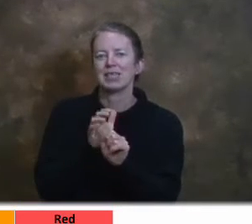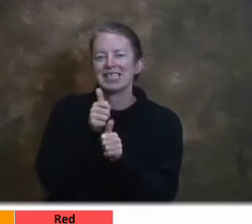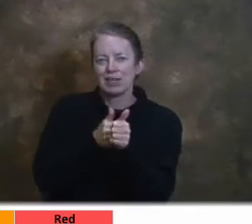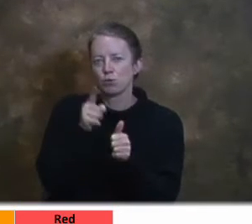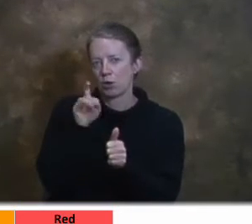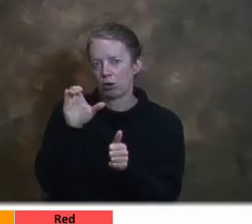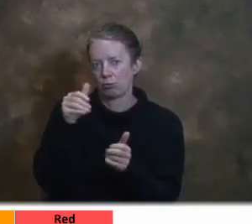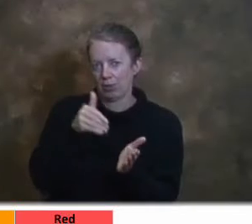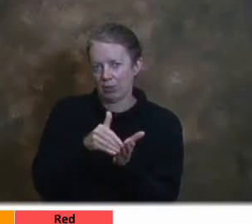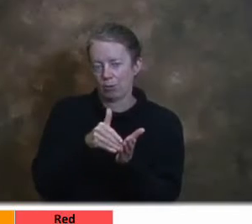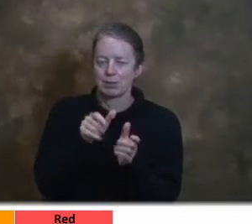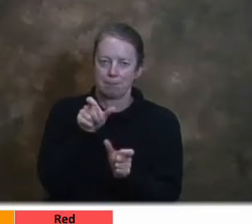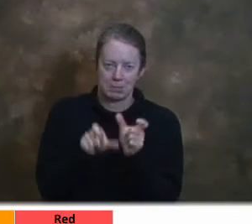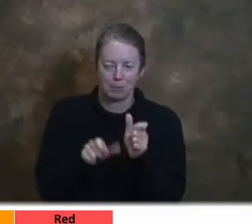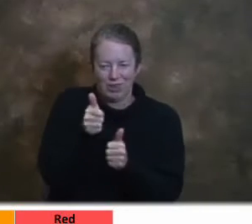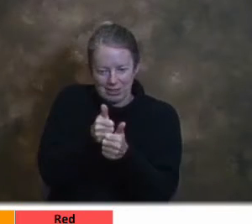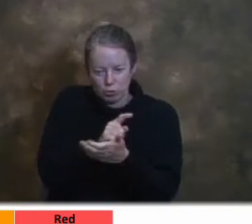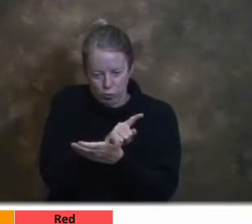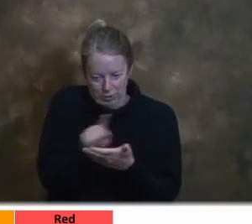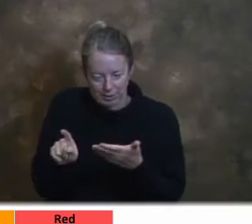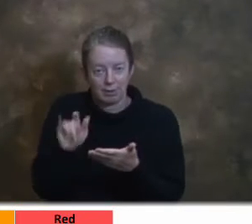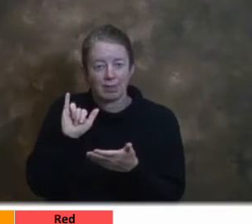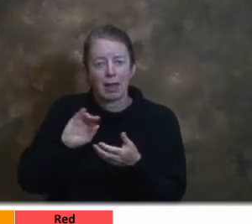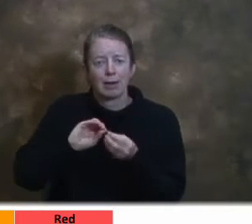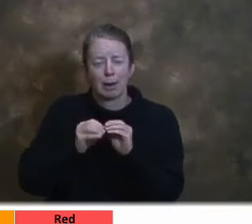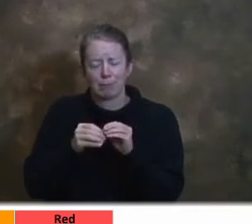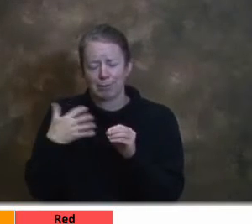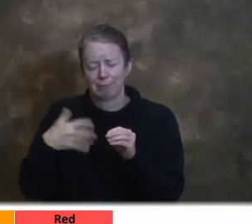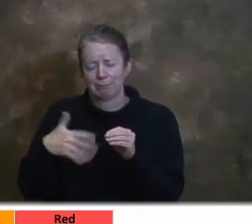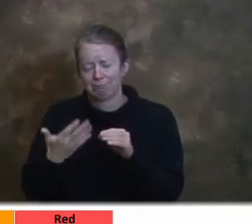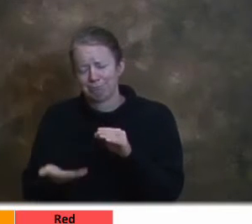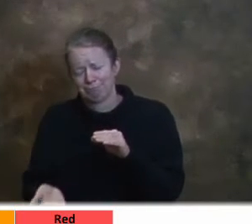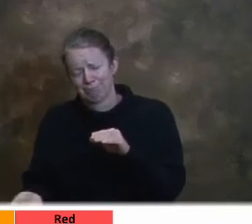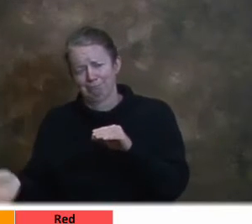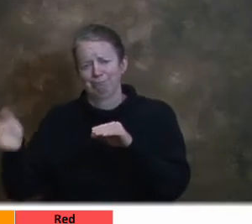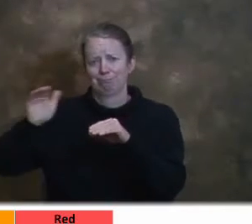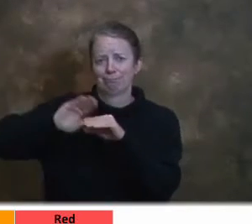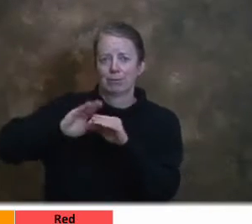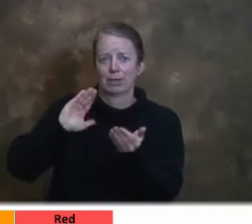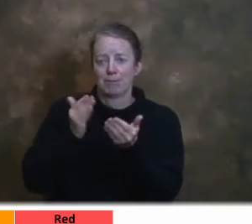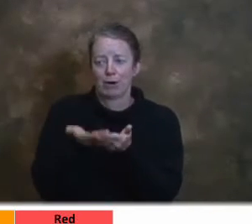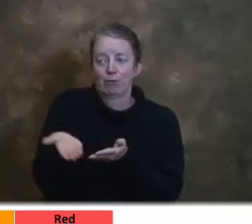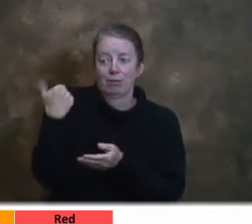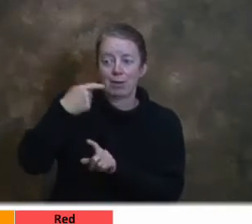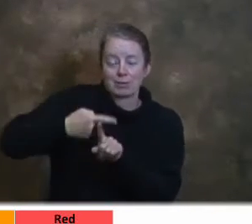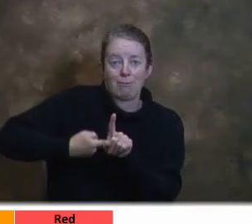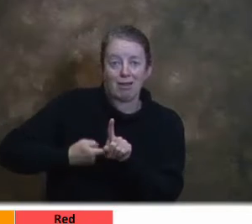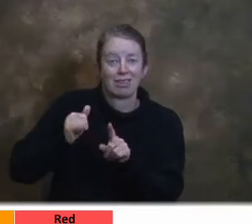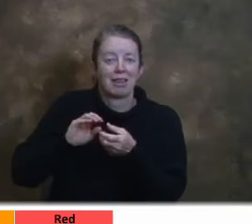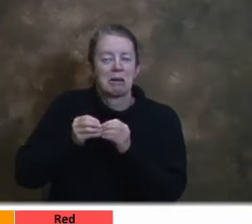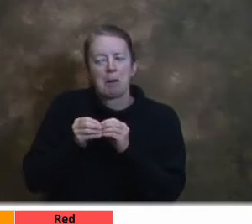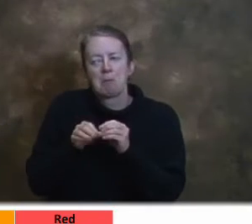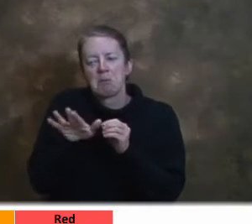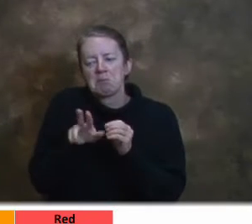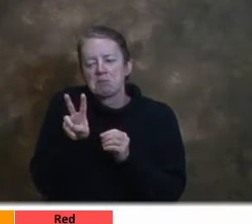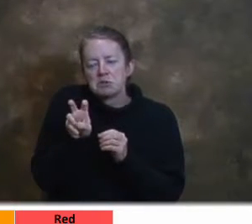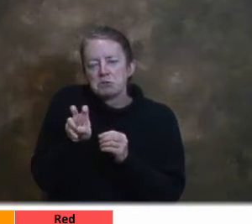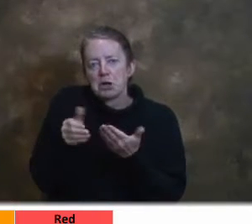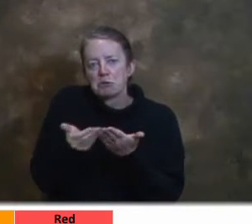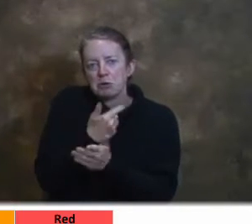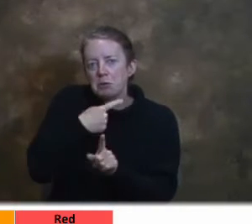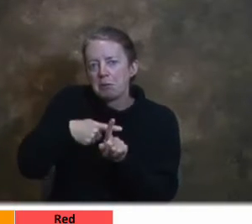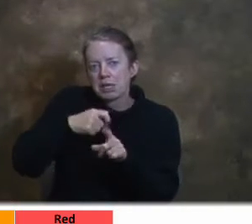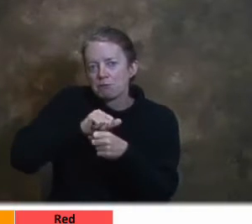per week. This is a tremendous increase from the last month when our rate was around 200 new cases